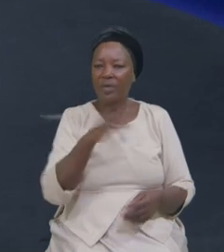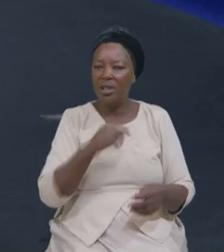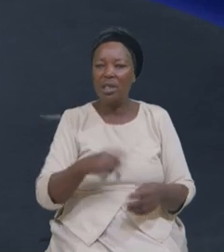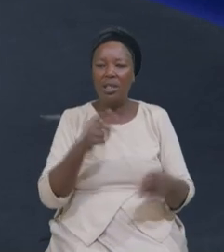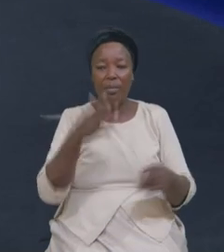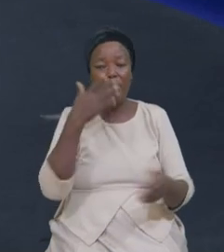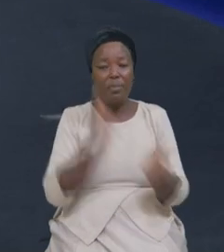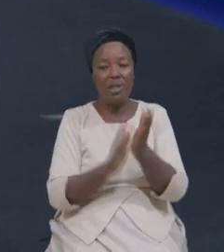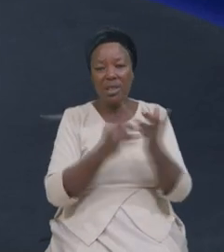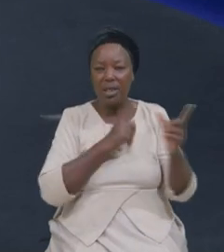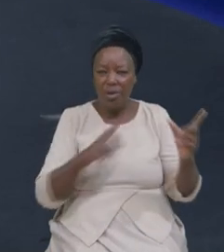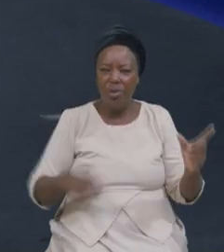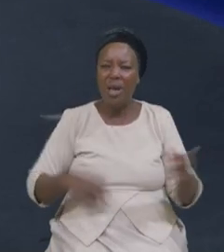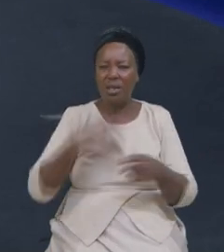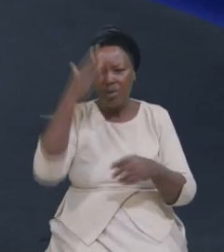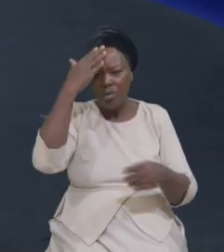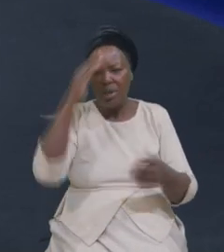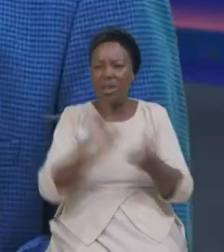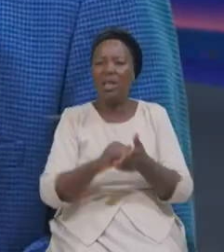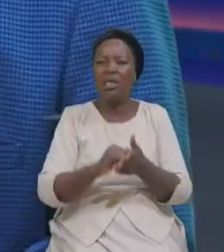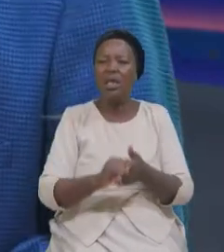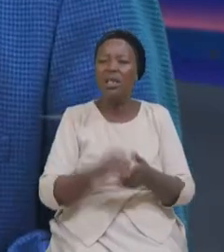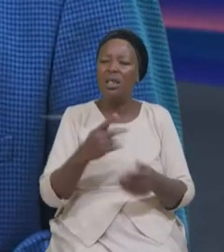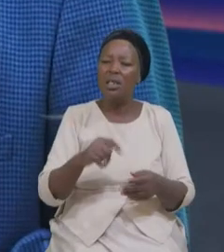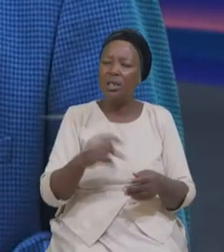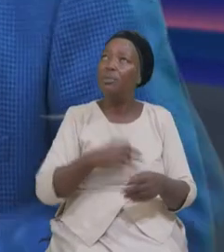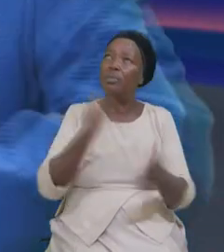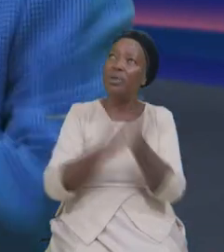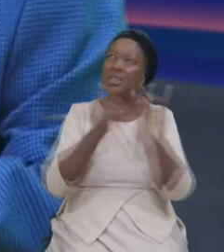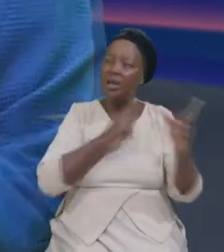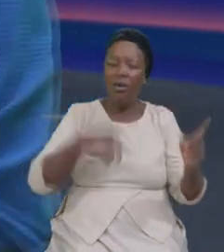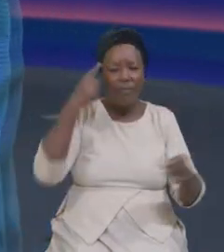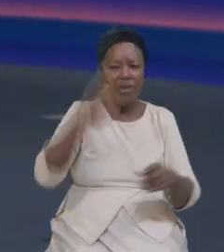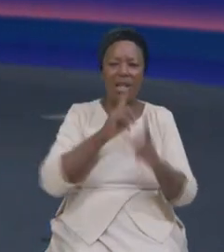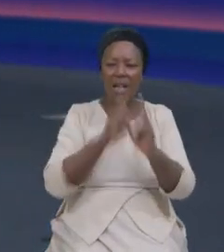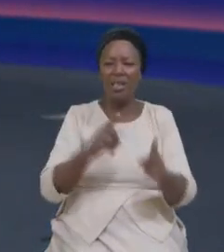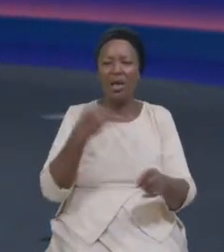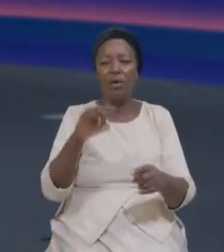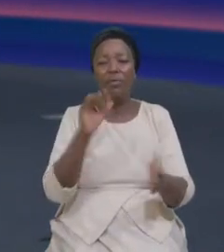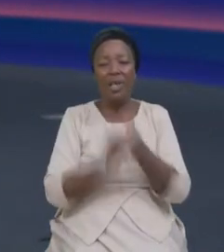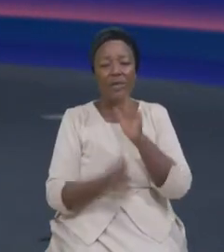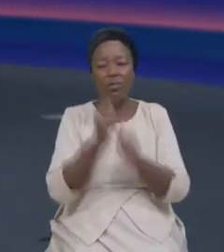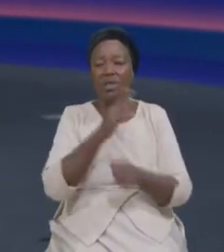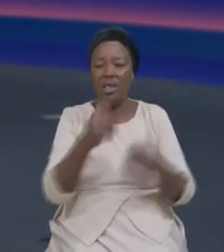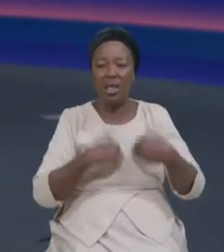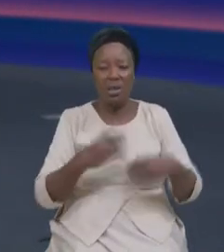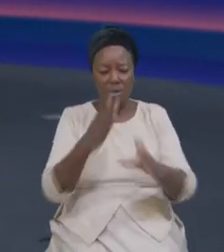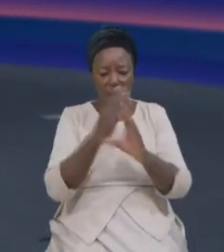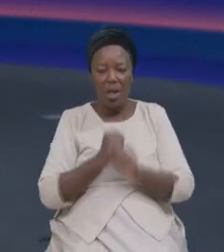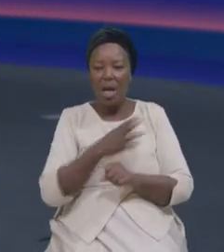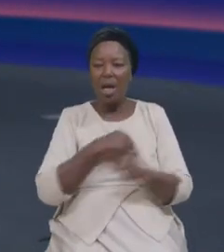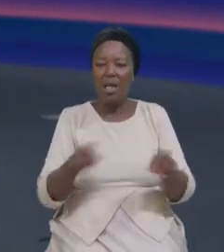the name of the Lord. And he praised him for the answer that they had not seen. And as we come today and